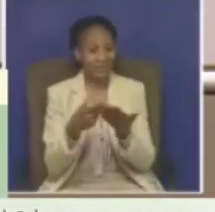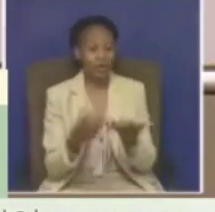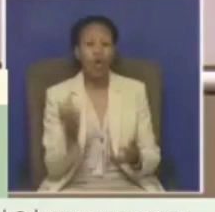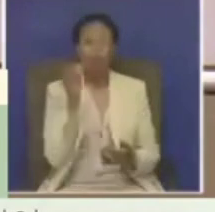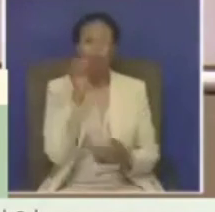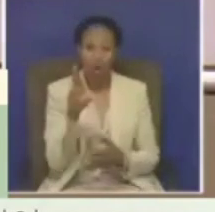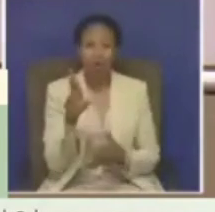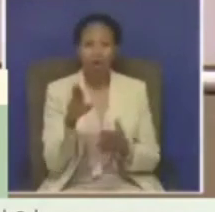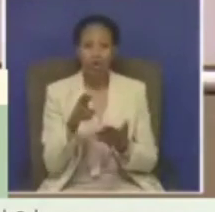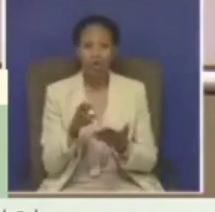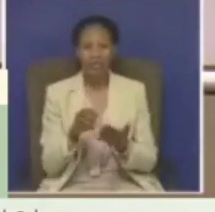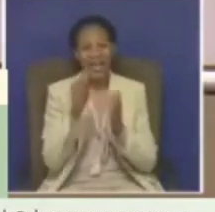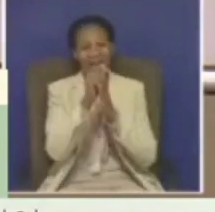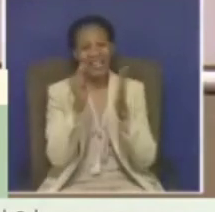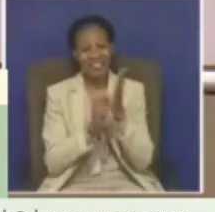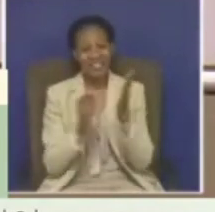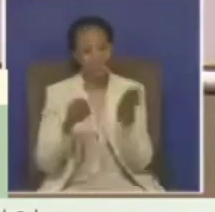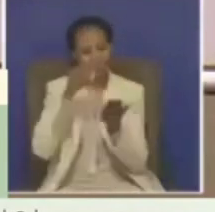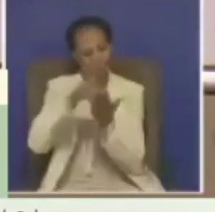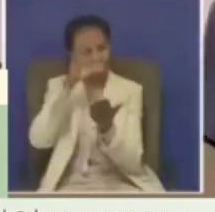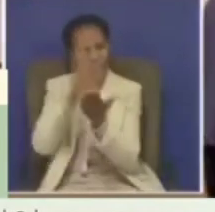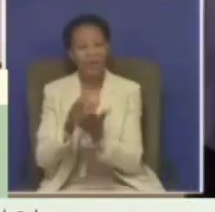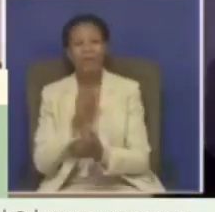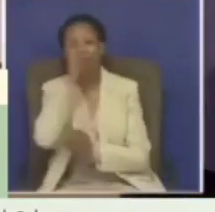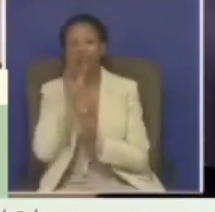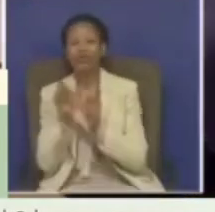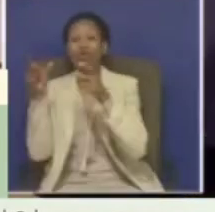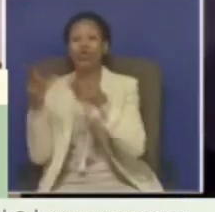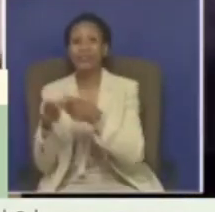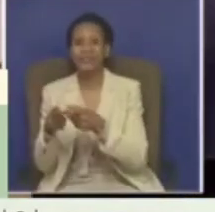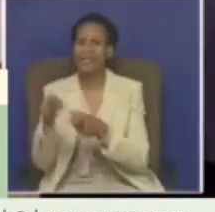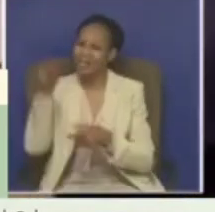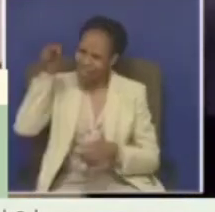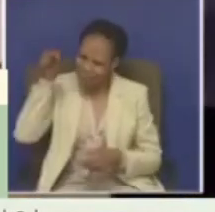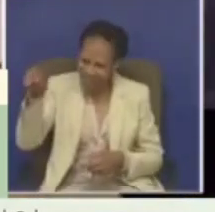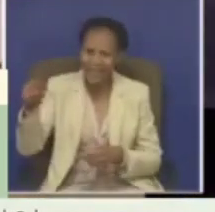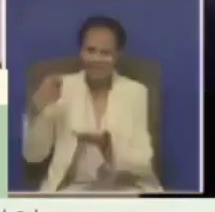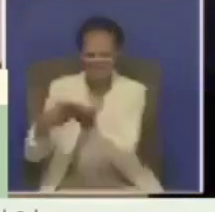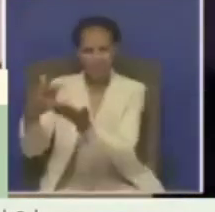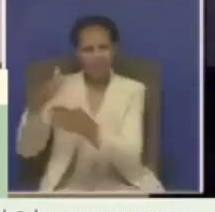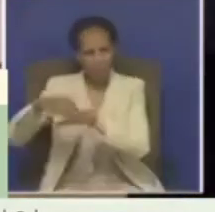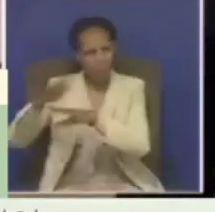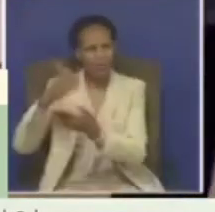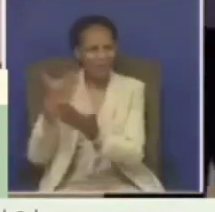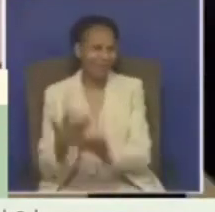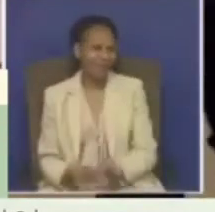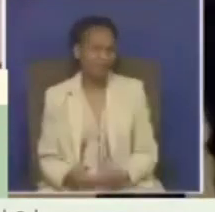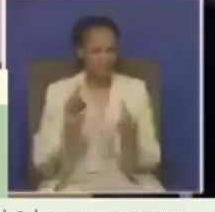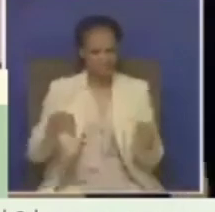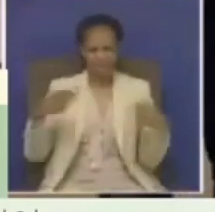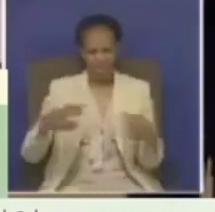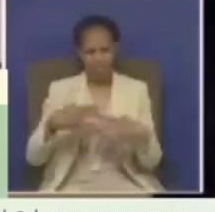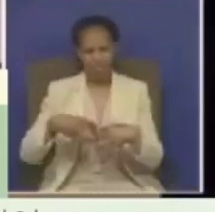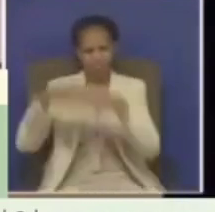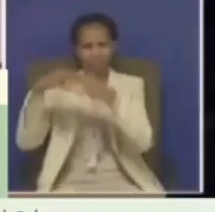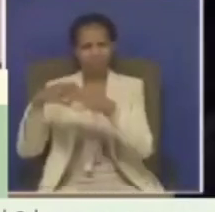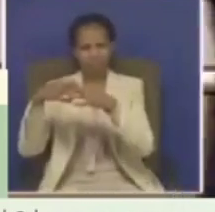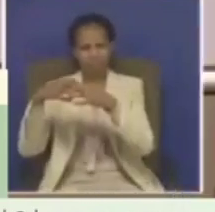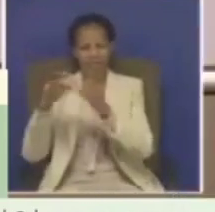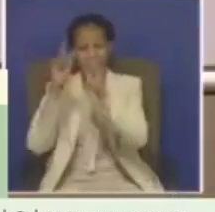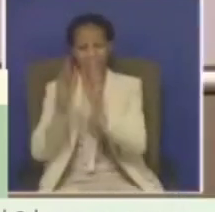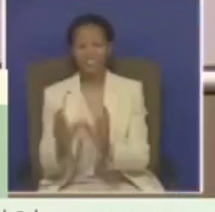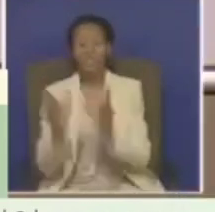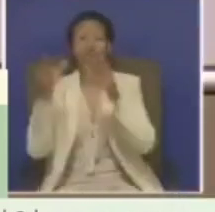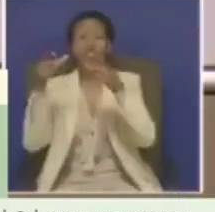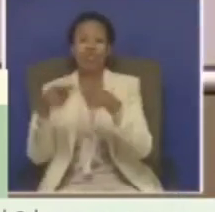on the full agenda of the police portfolio committee is where it should be. It shouldn't be that we establish an ad hoc